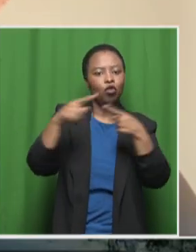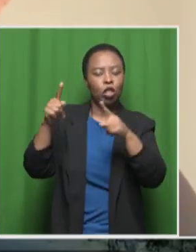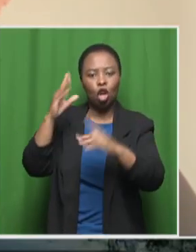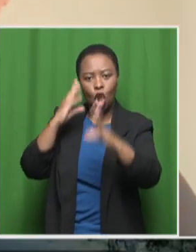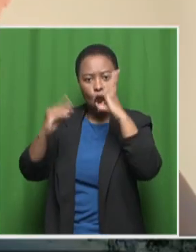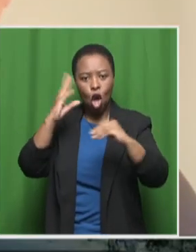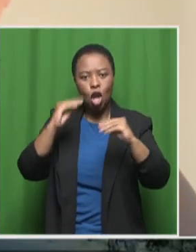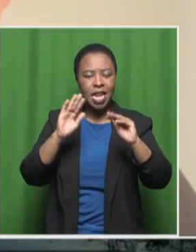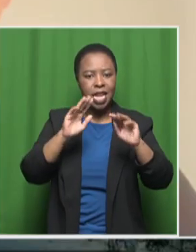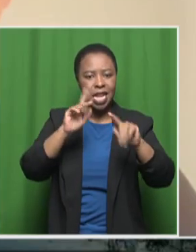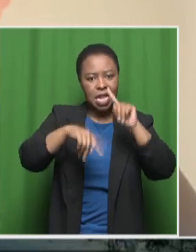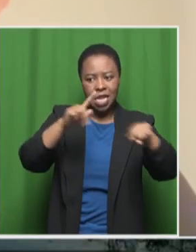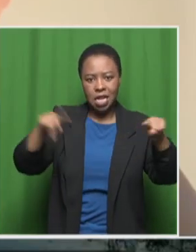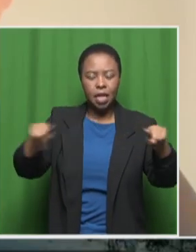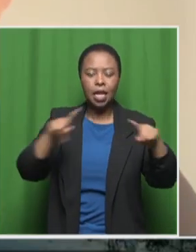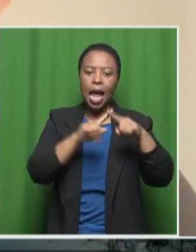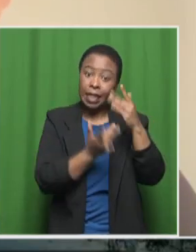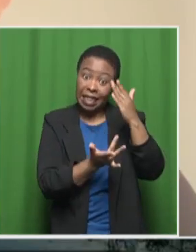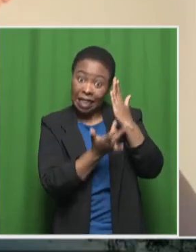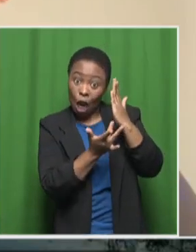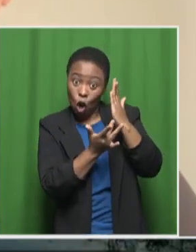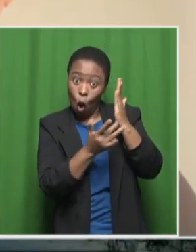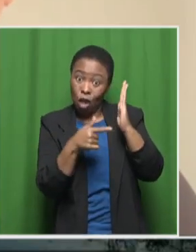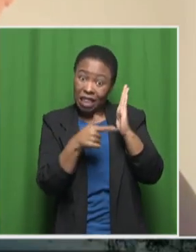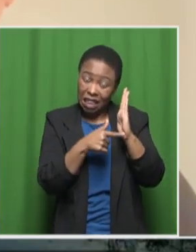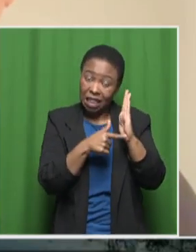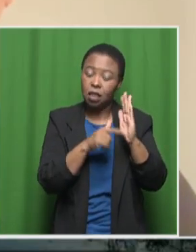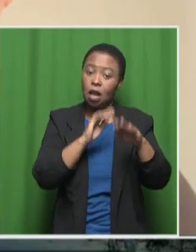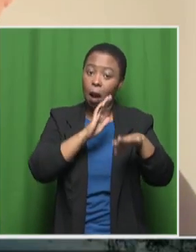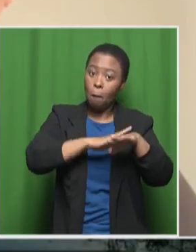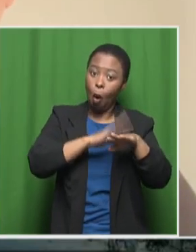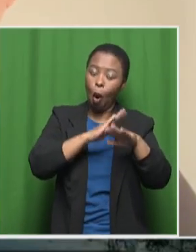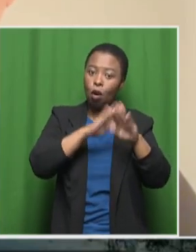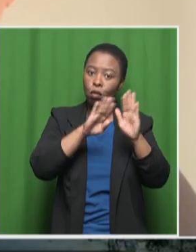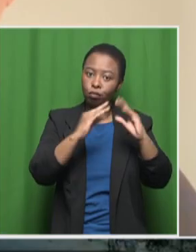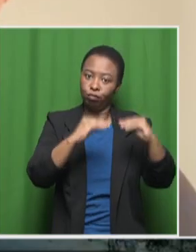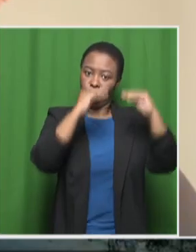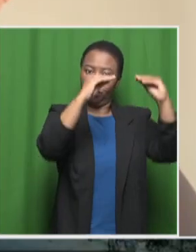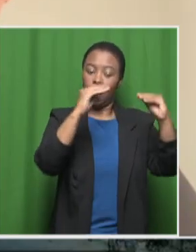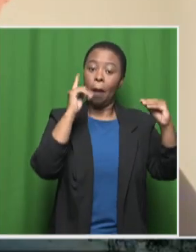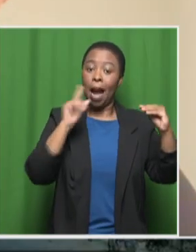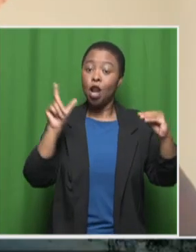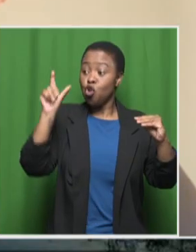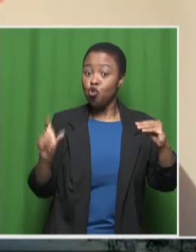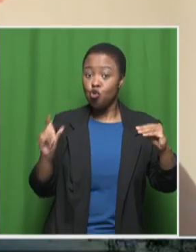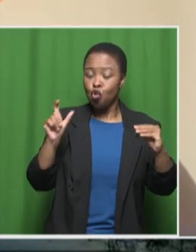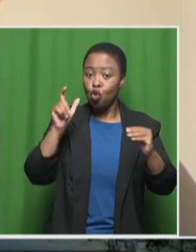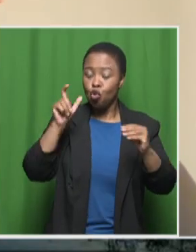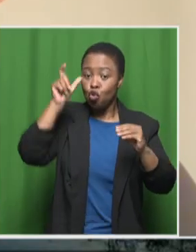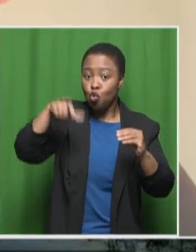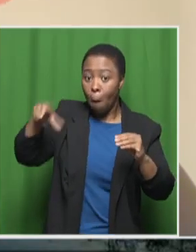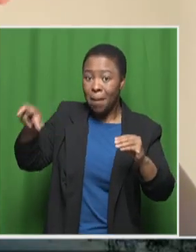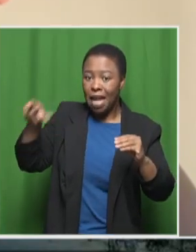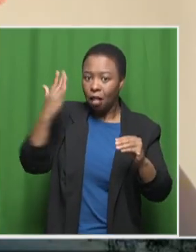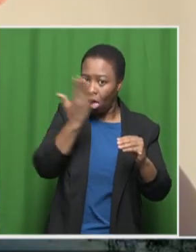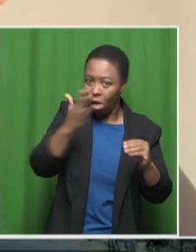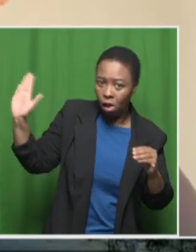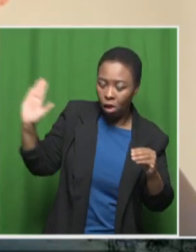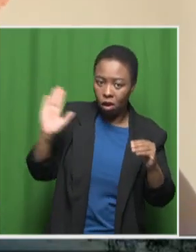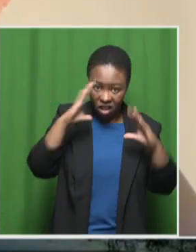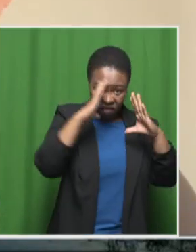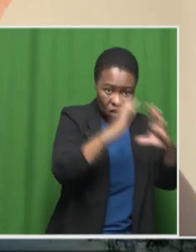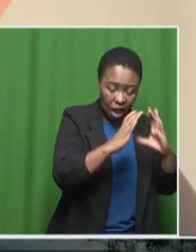looking at technology as a means to advance us, but not to replace humans at large? I know that there are some questions for the